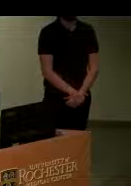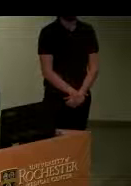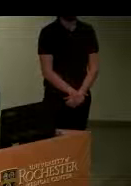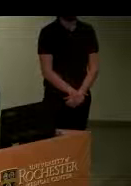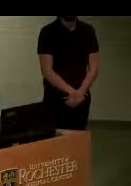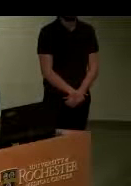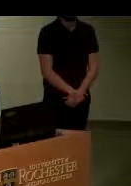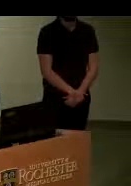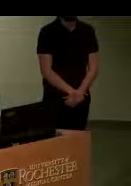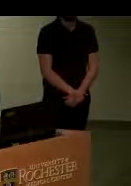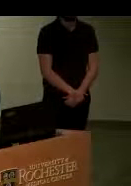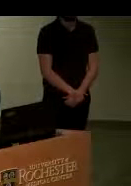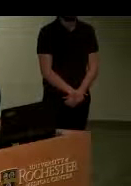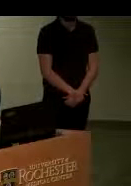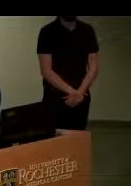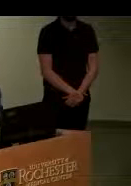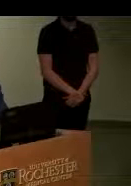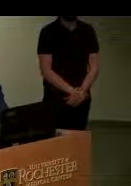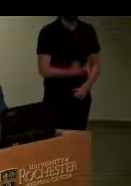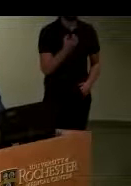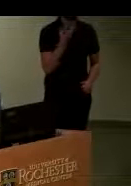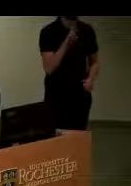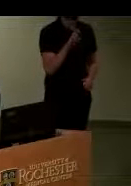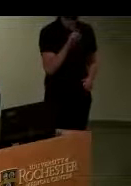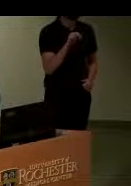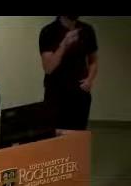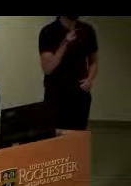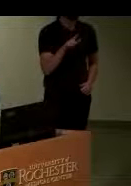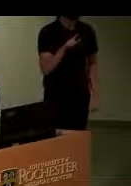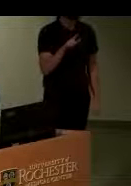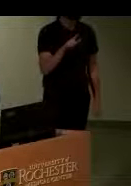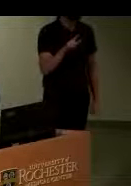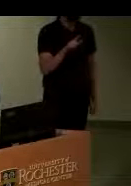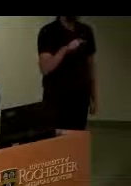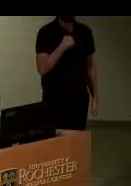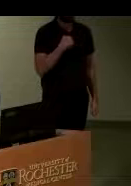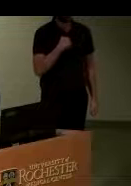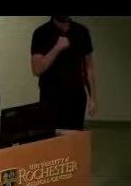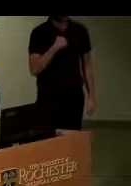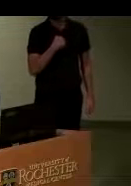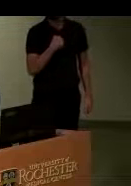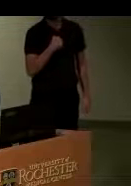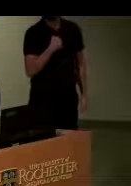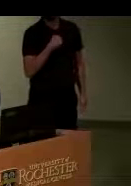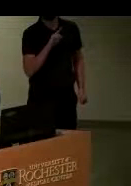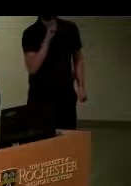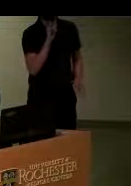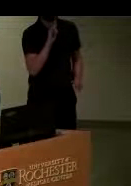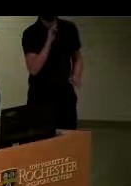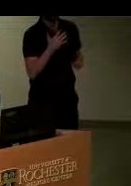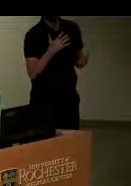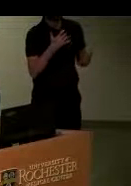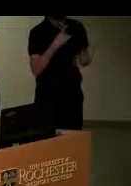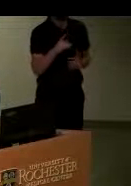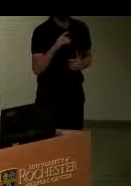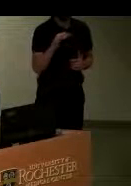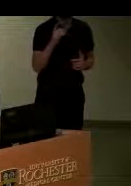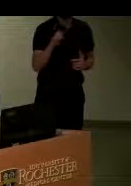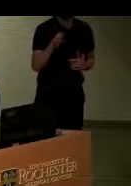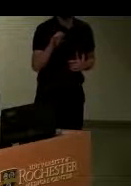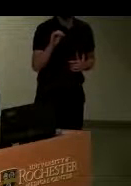So, Dr. Engel. So I really liked what Dr. Morgan and Dr. Engel did